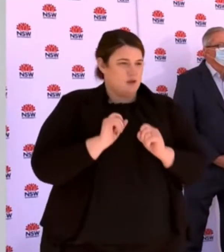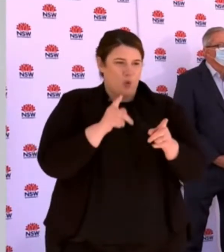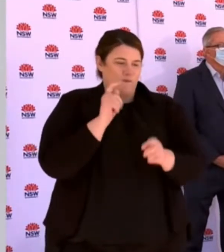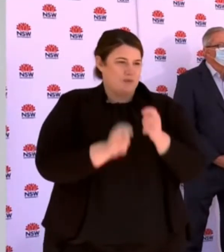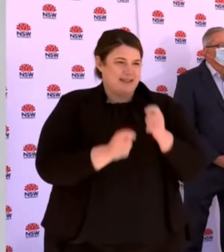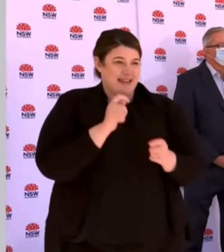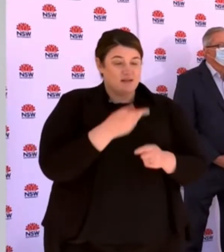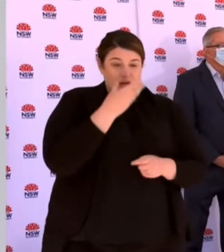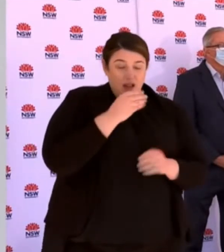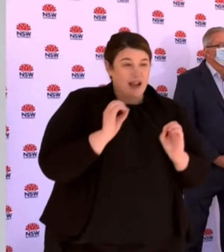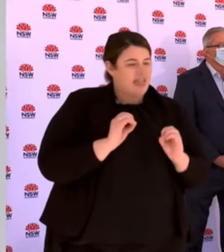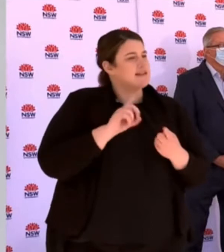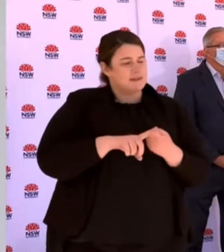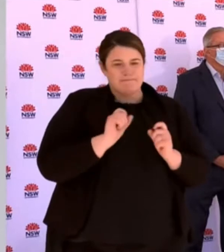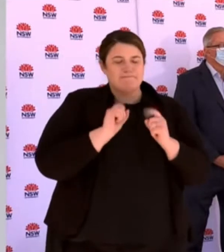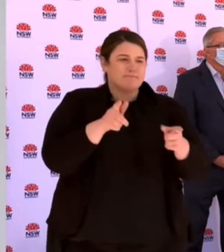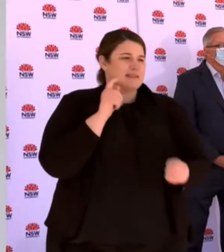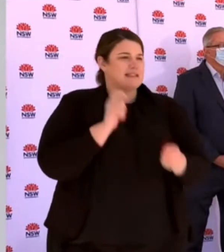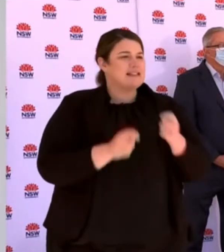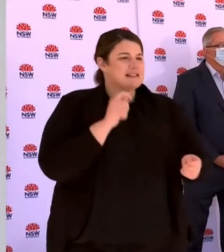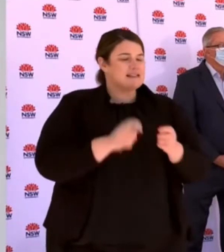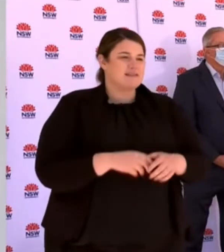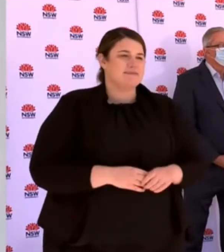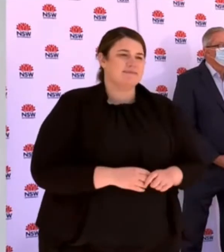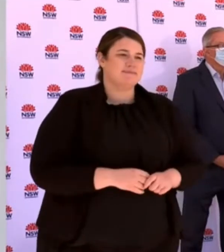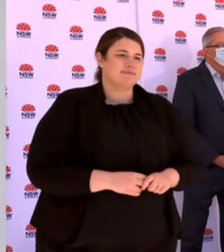you do not have any symptoms. People with no